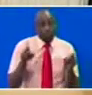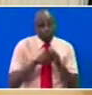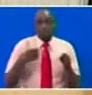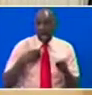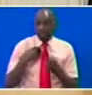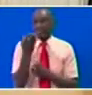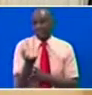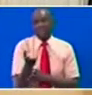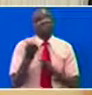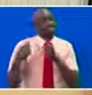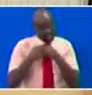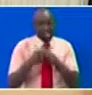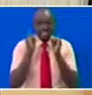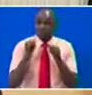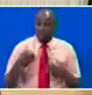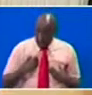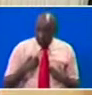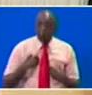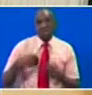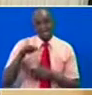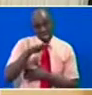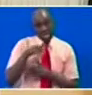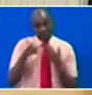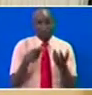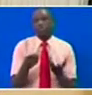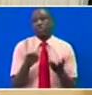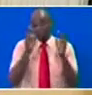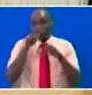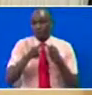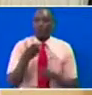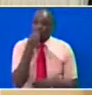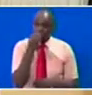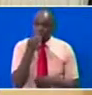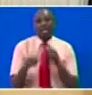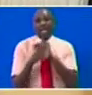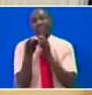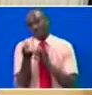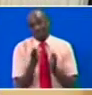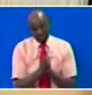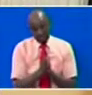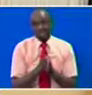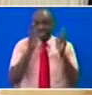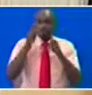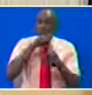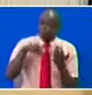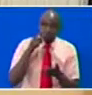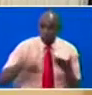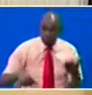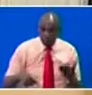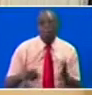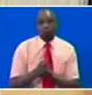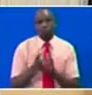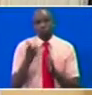some new challenges, particularly dealing with the issue of food subsidy, the issues of